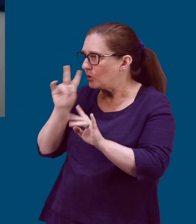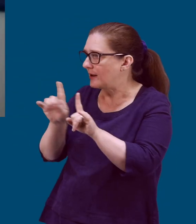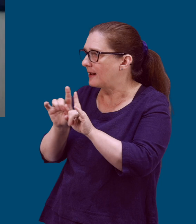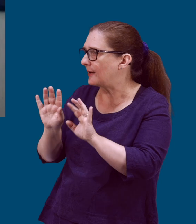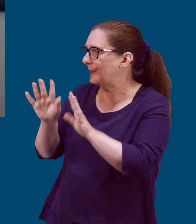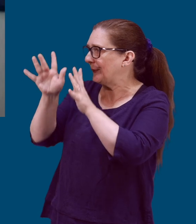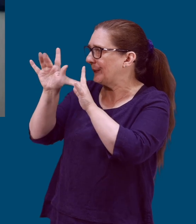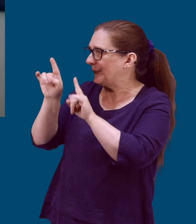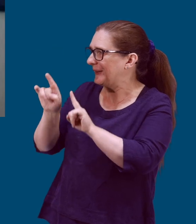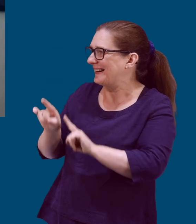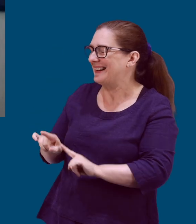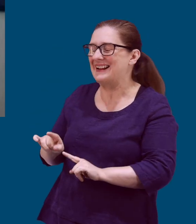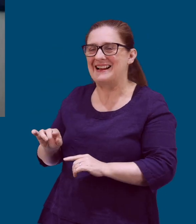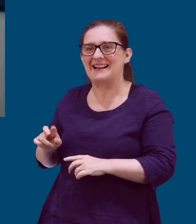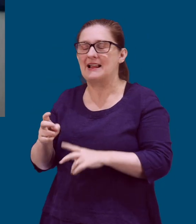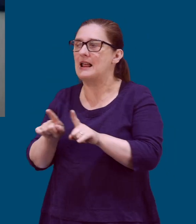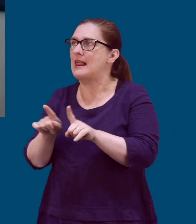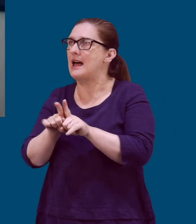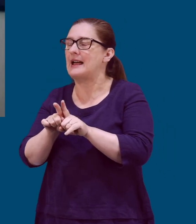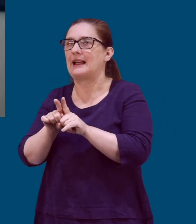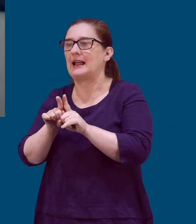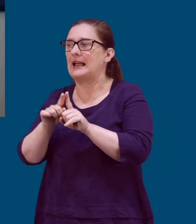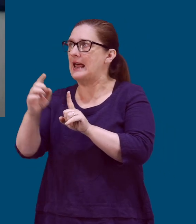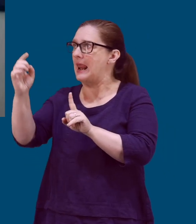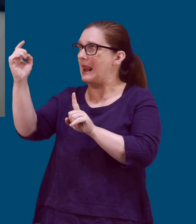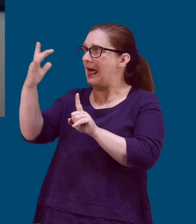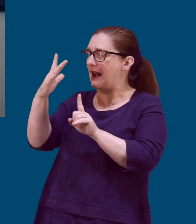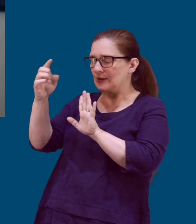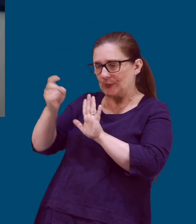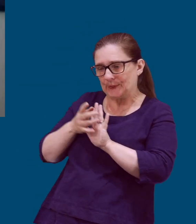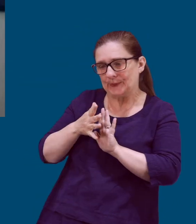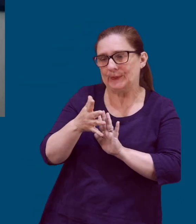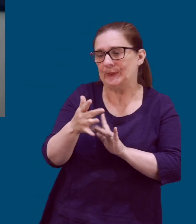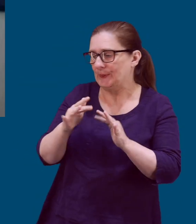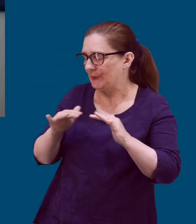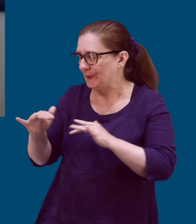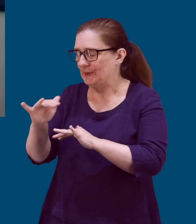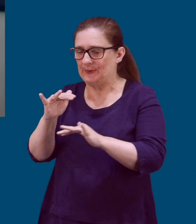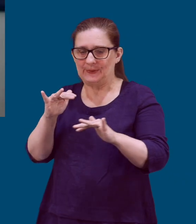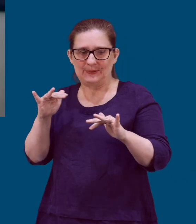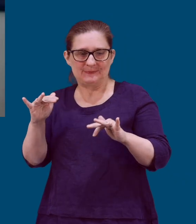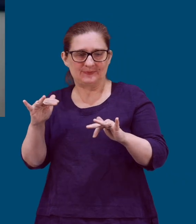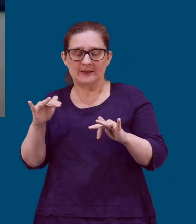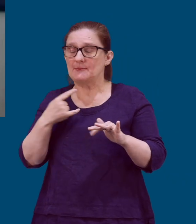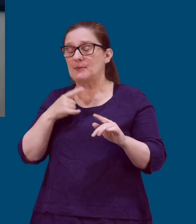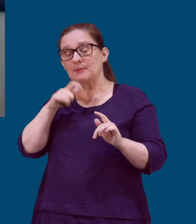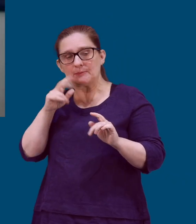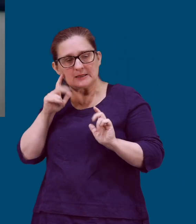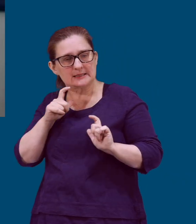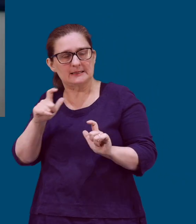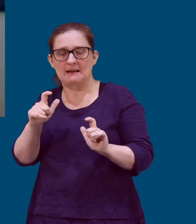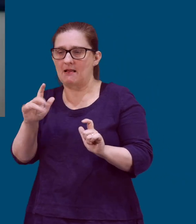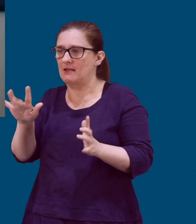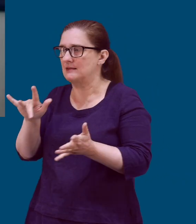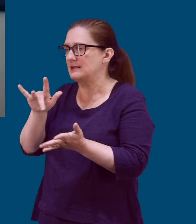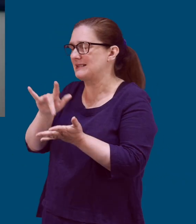not statues. They are refracted light, ephemeral and fleeting. Maybe tourists still come to the center of